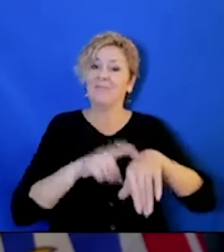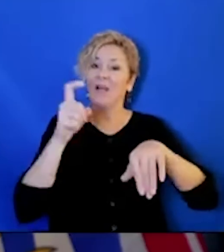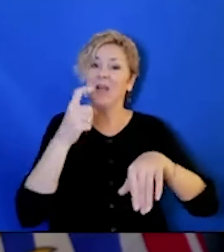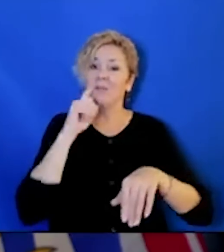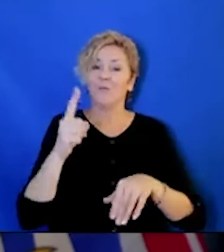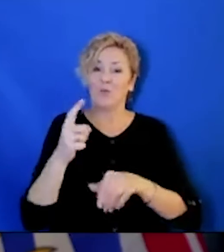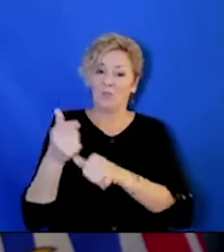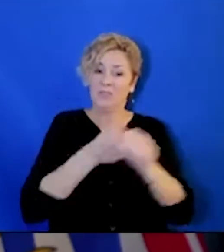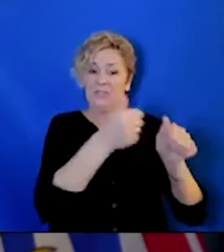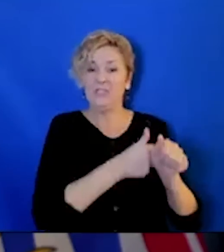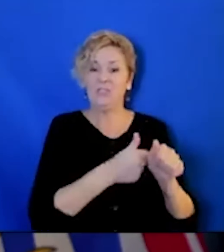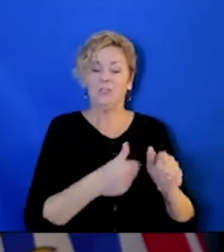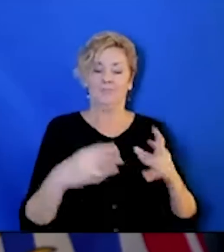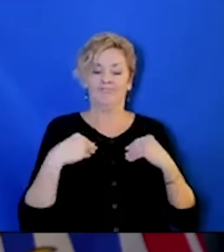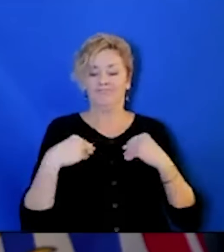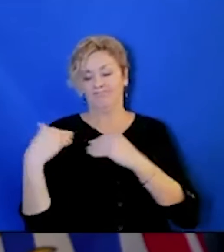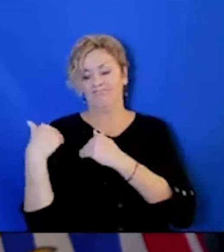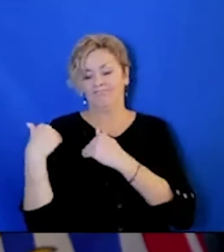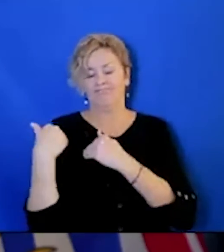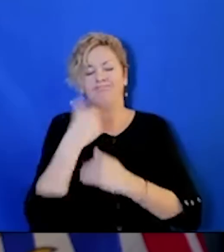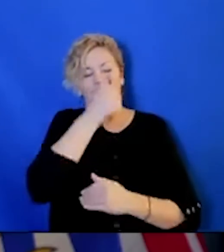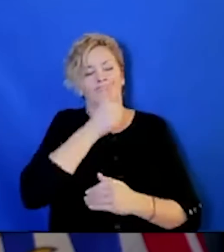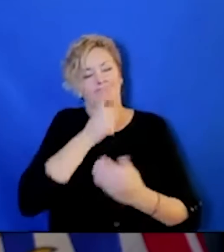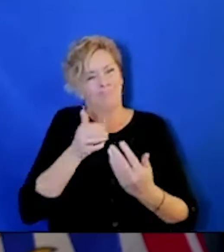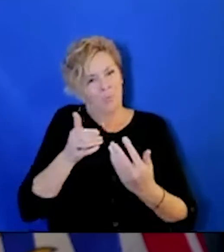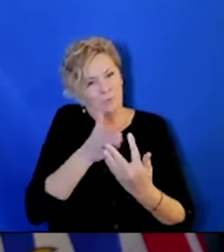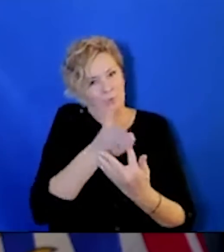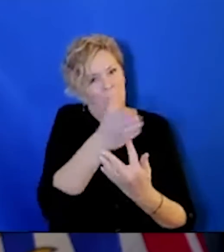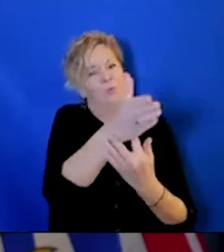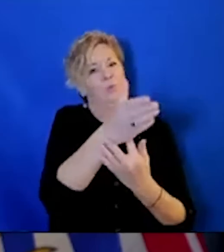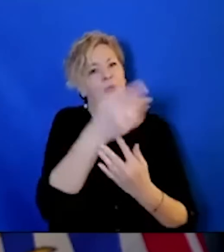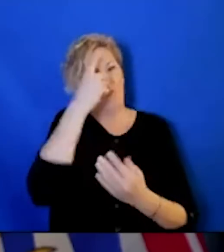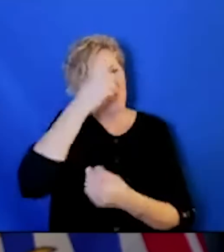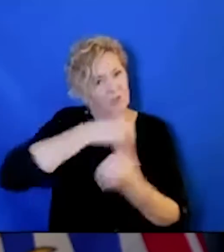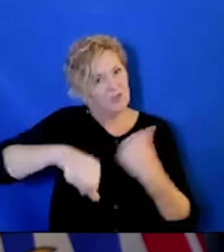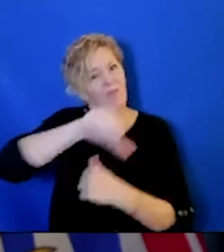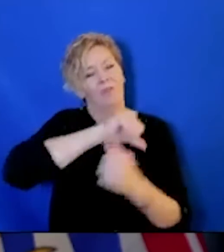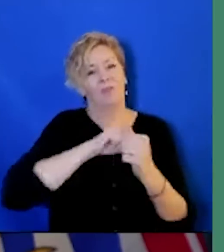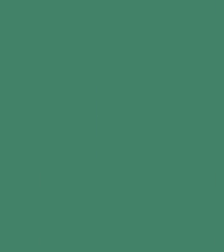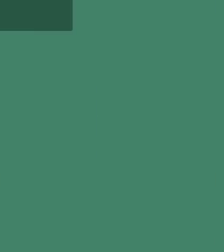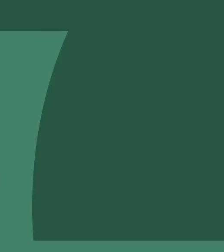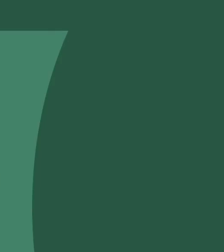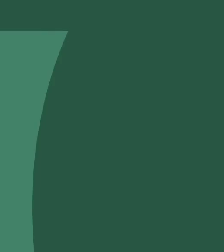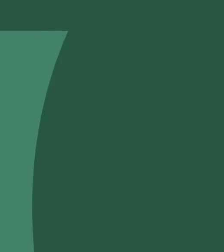together, by being kind to each other, being calm, and staying safe. Thank you.